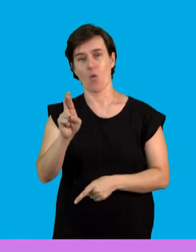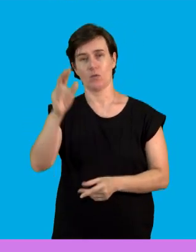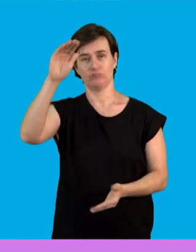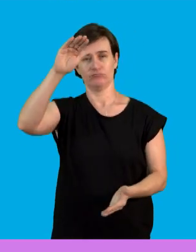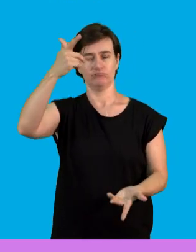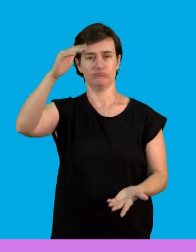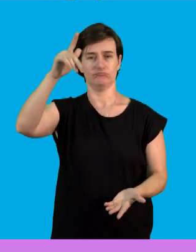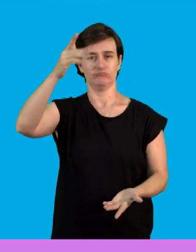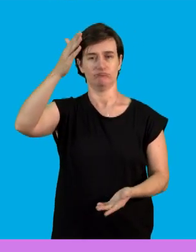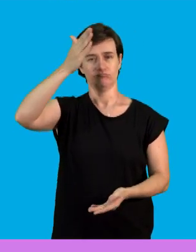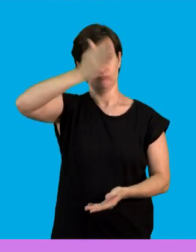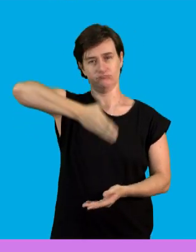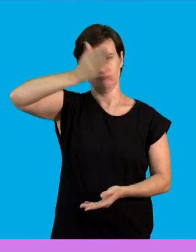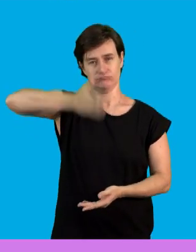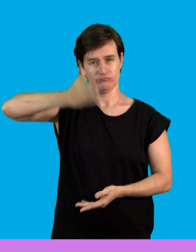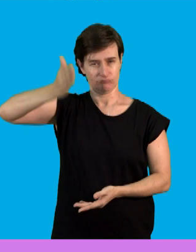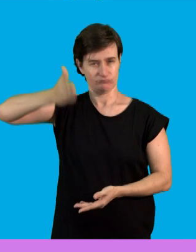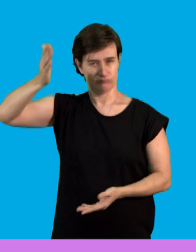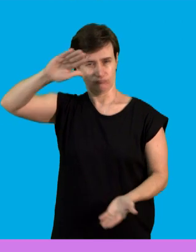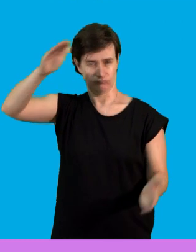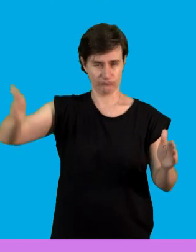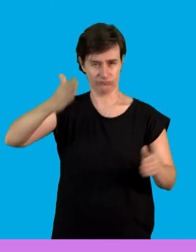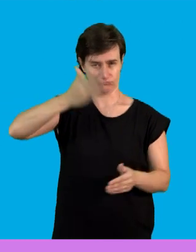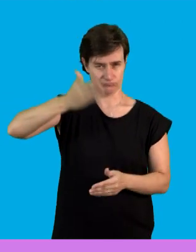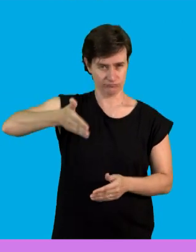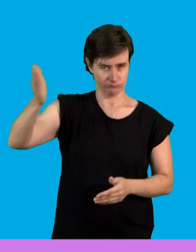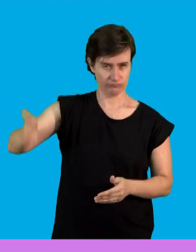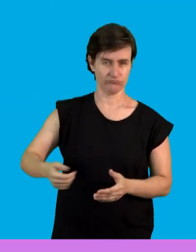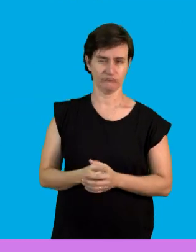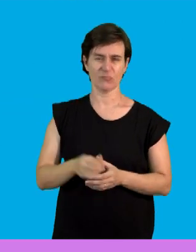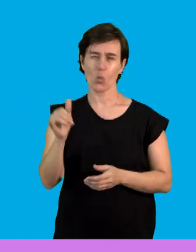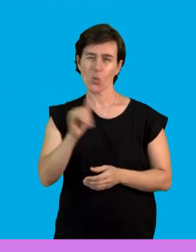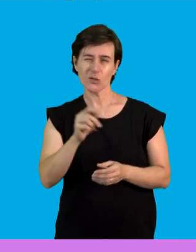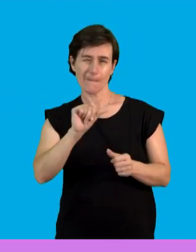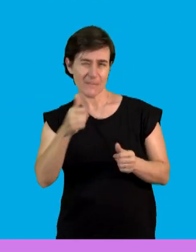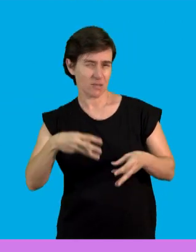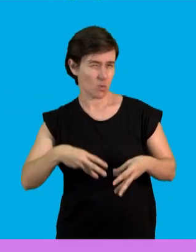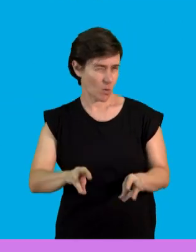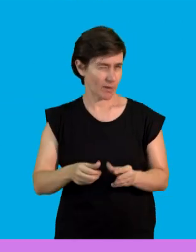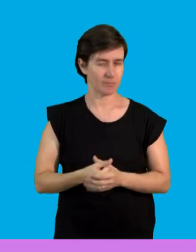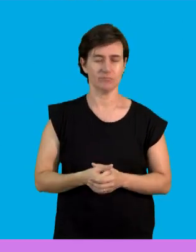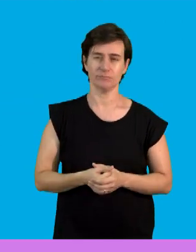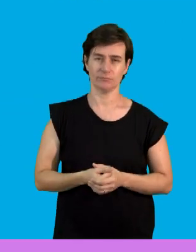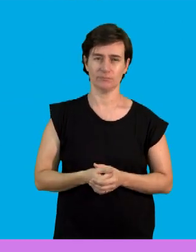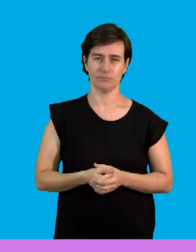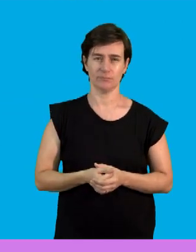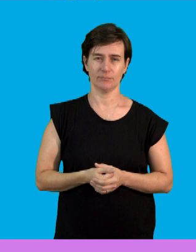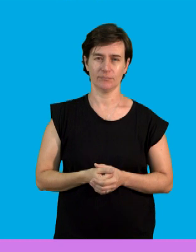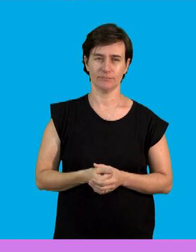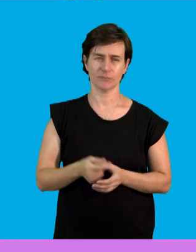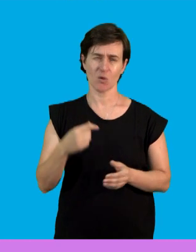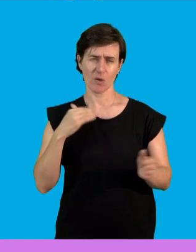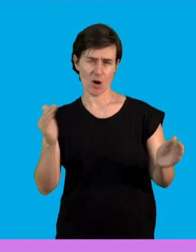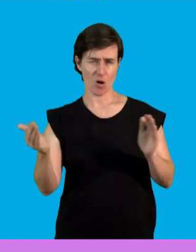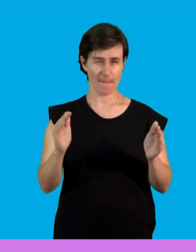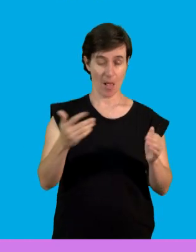the length and the width compared to one another, or we can cut them in the length. Let's see which one